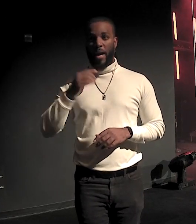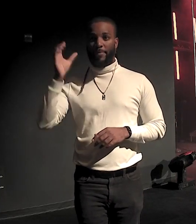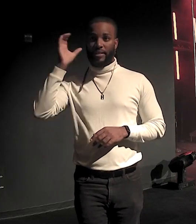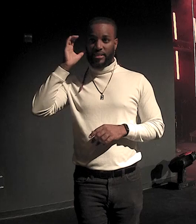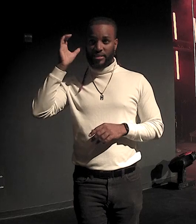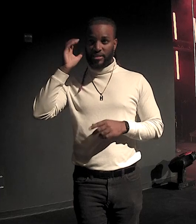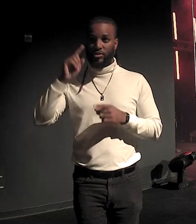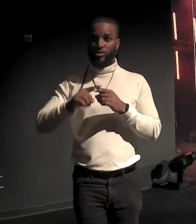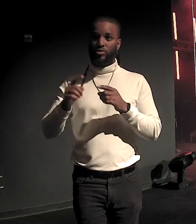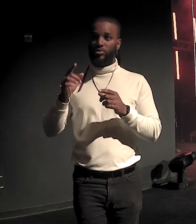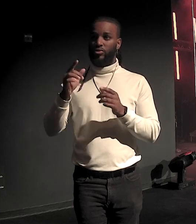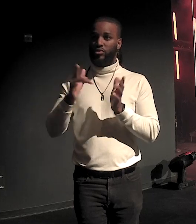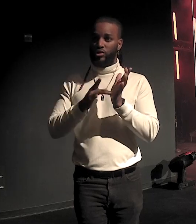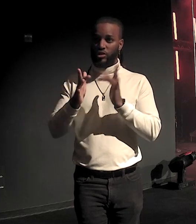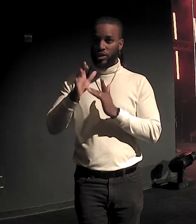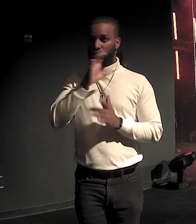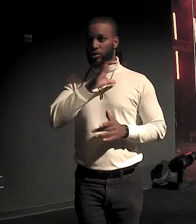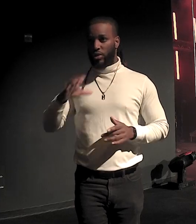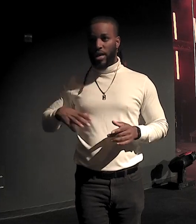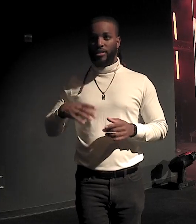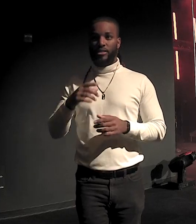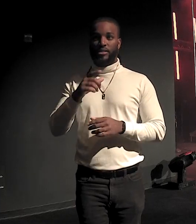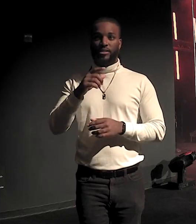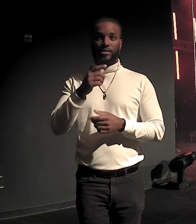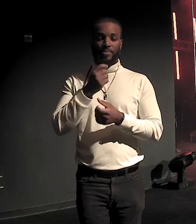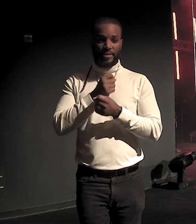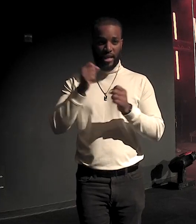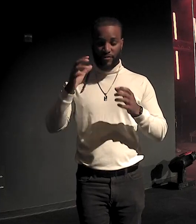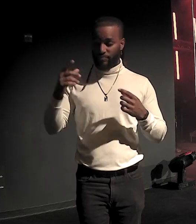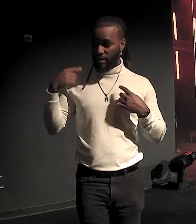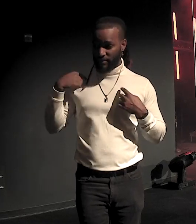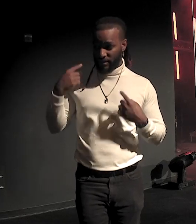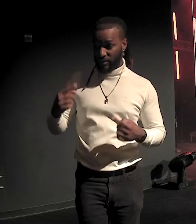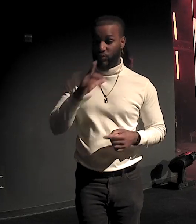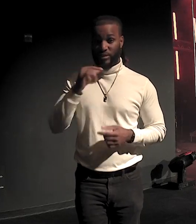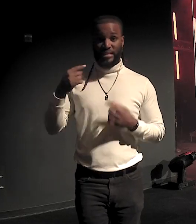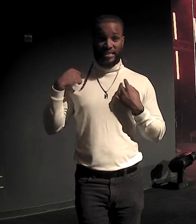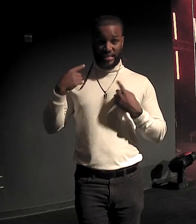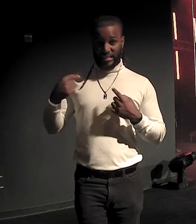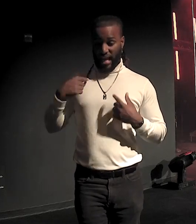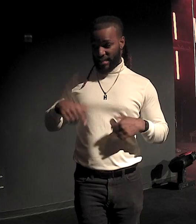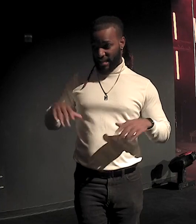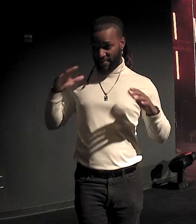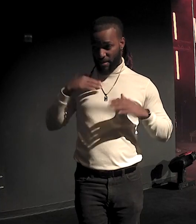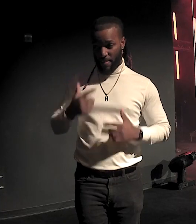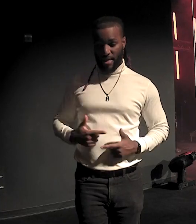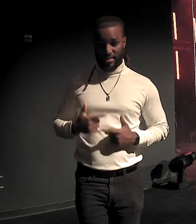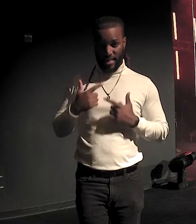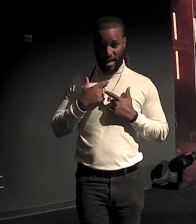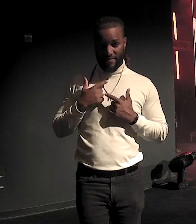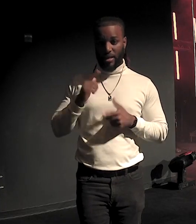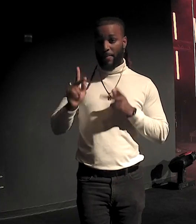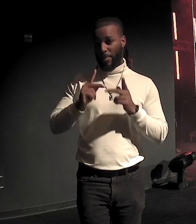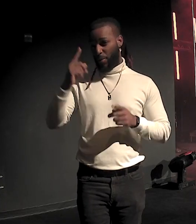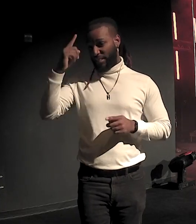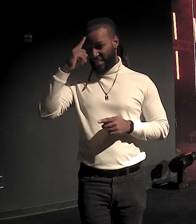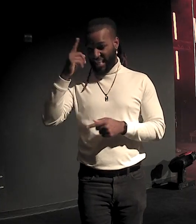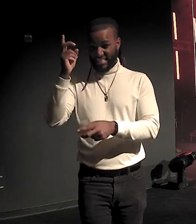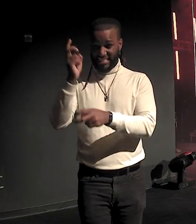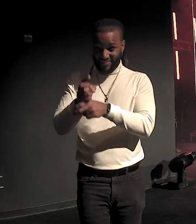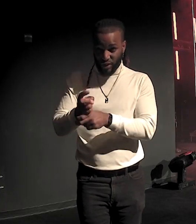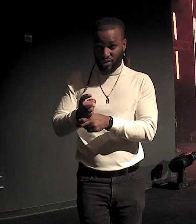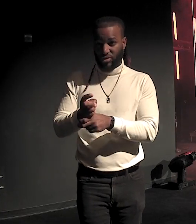listening to Jesus Christ, my Lord and Savior, ever since. And really, since I gave my life to Christ, people think that it's